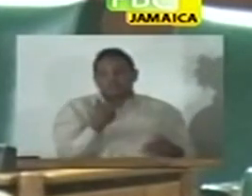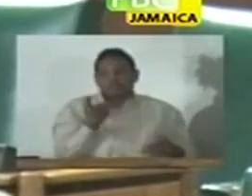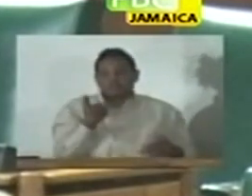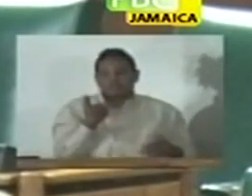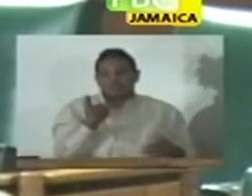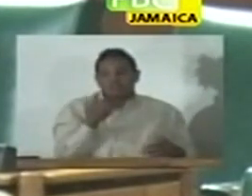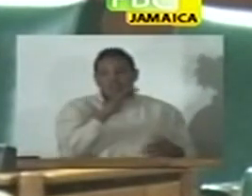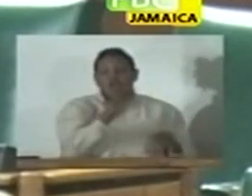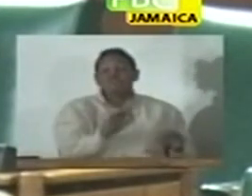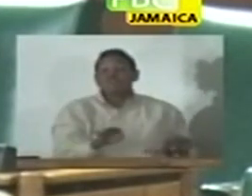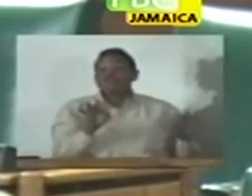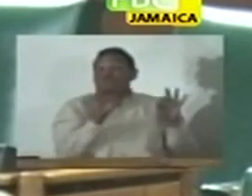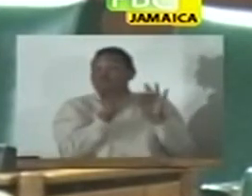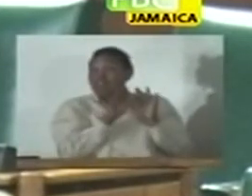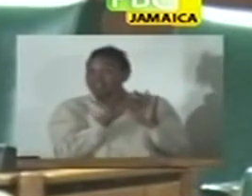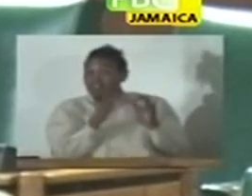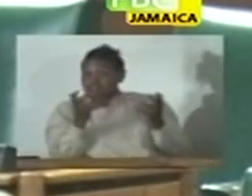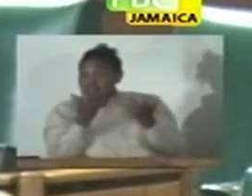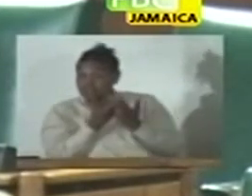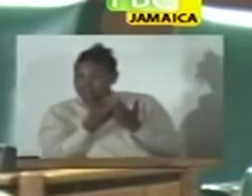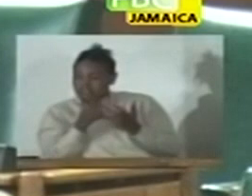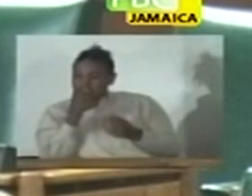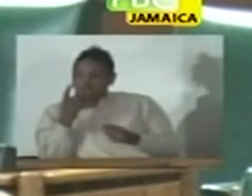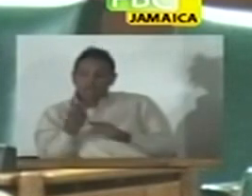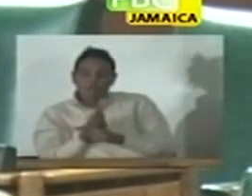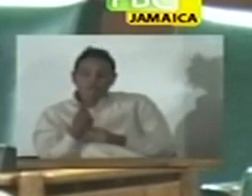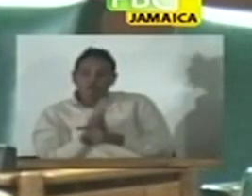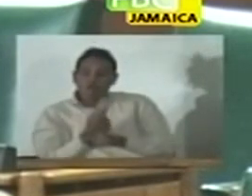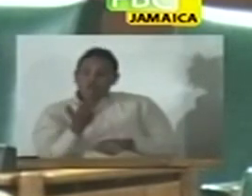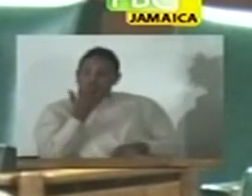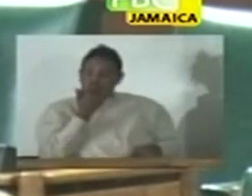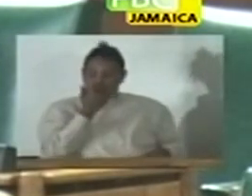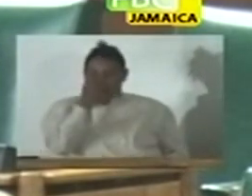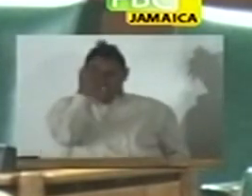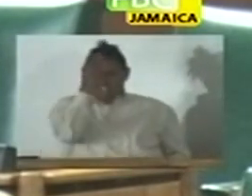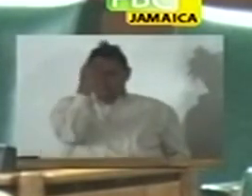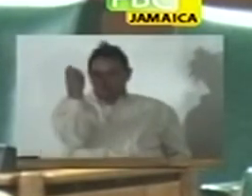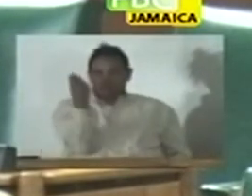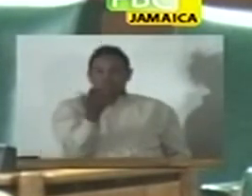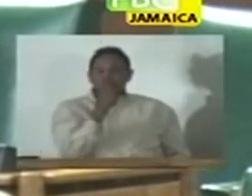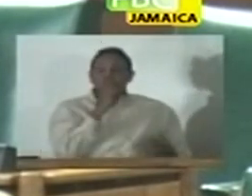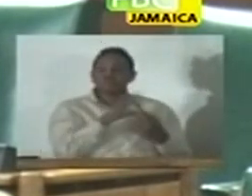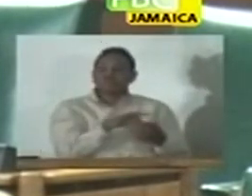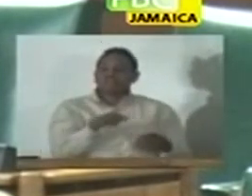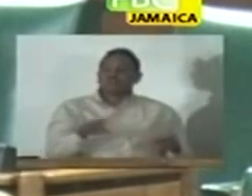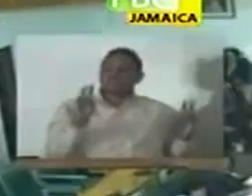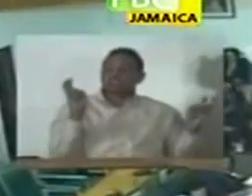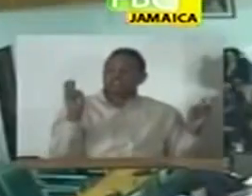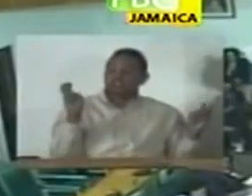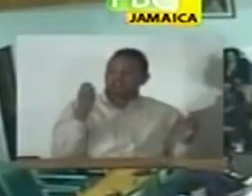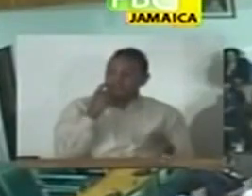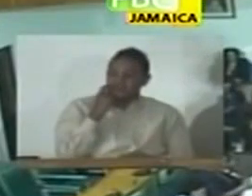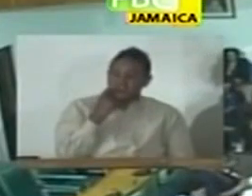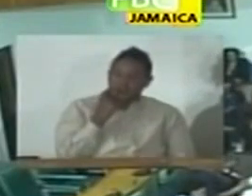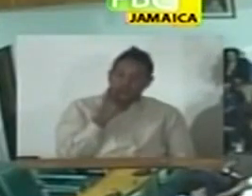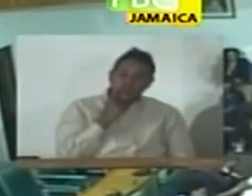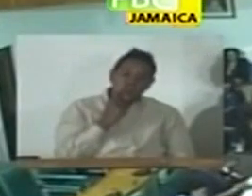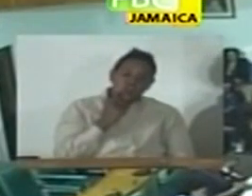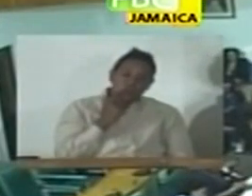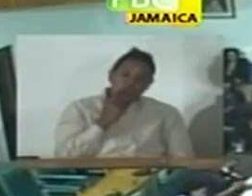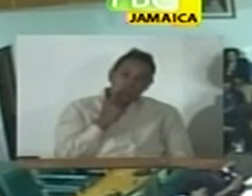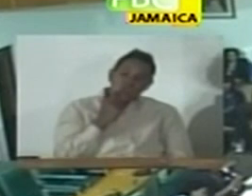the irrelevance, inappropriateness, and misguided approach that he's taking in relation to this matter.